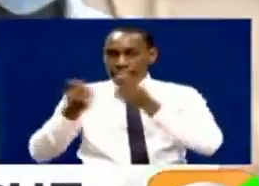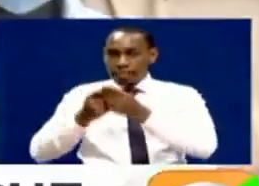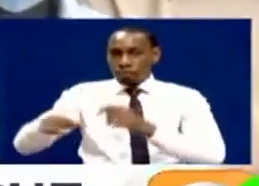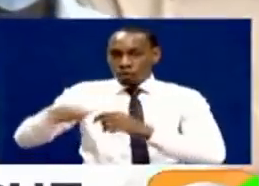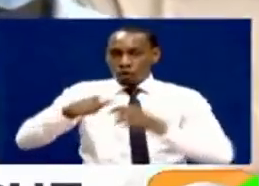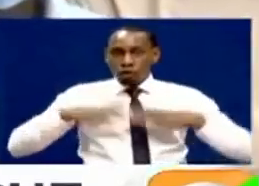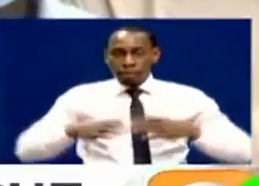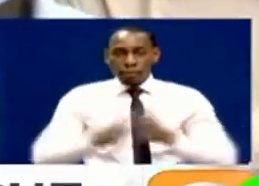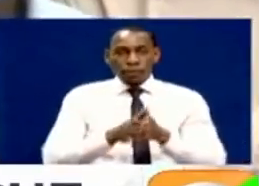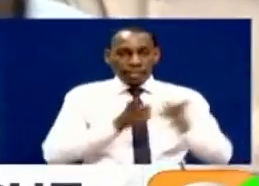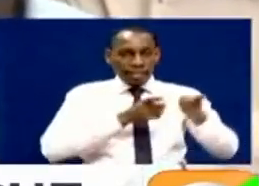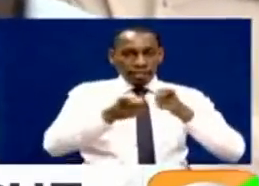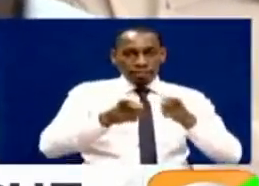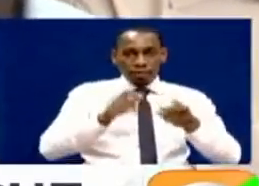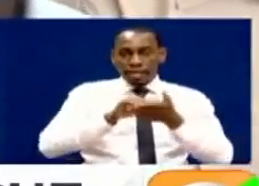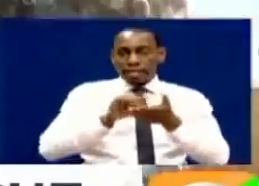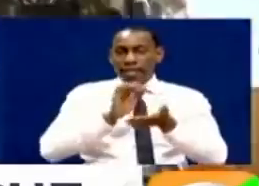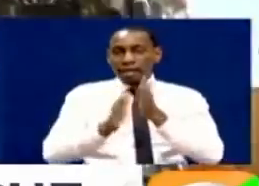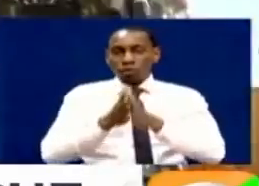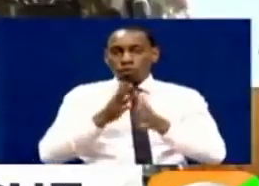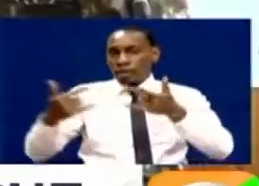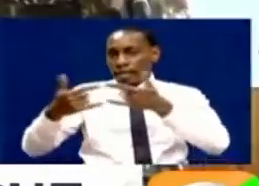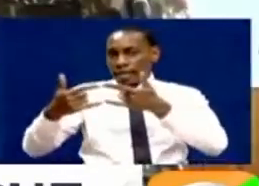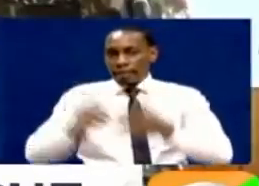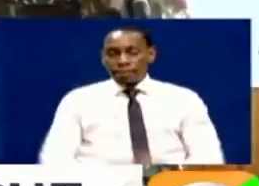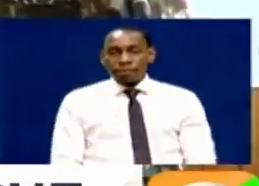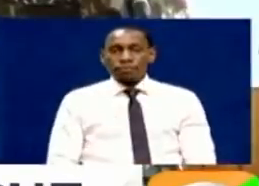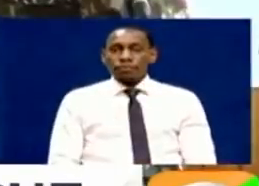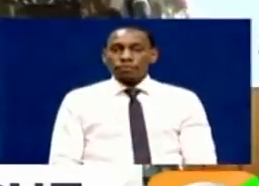administration, yeah, we should not have any gap.